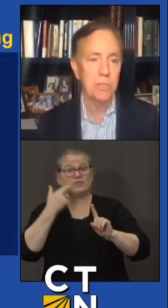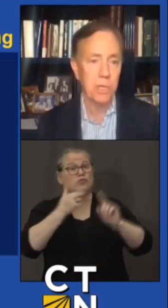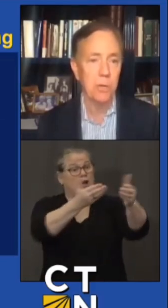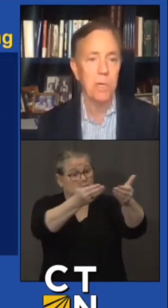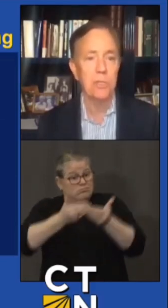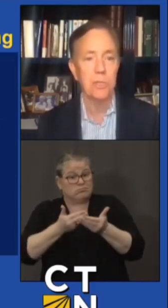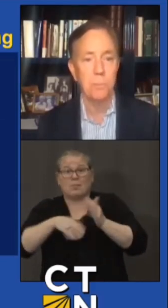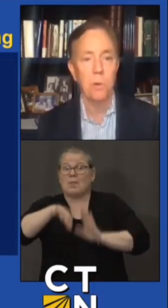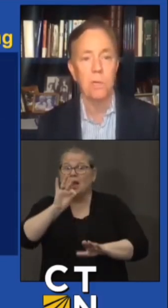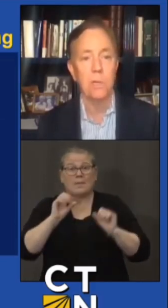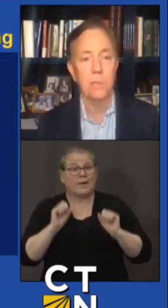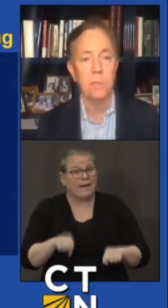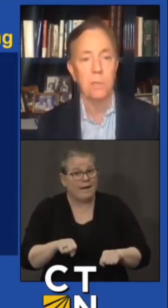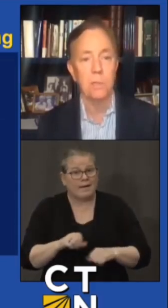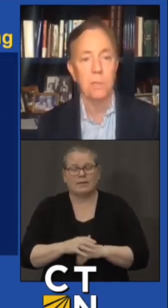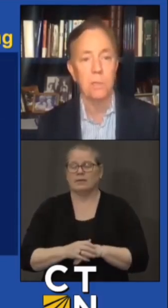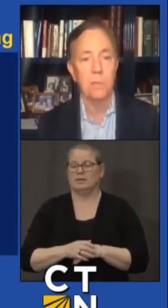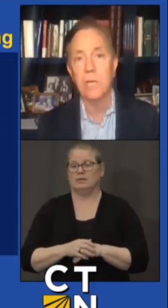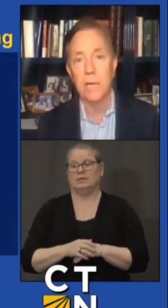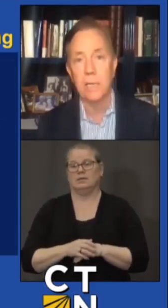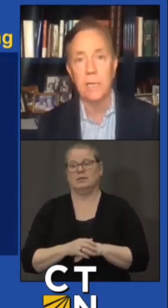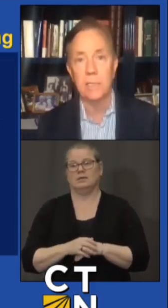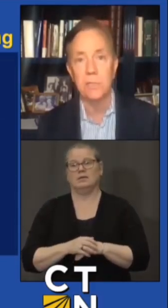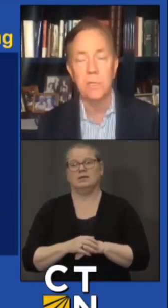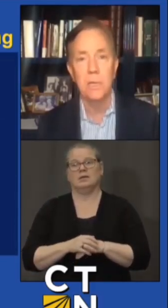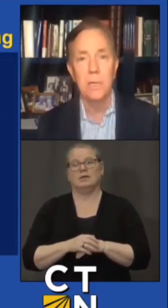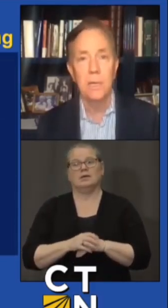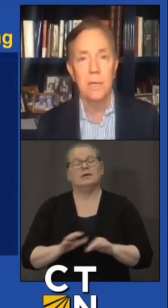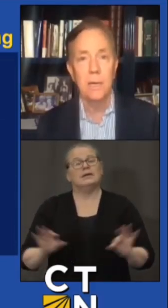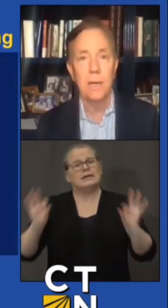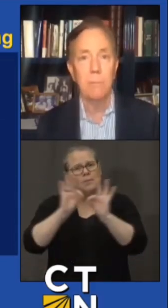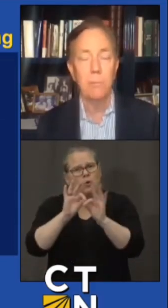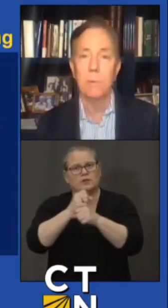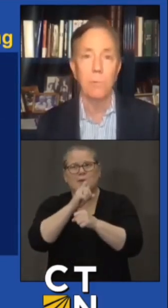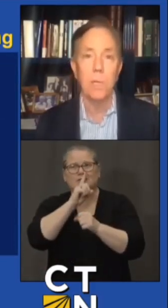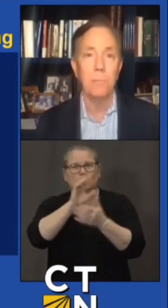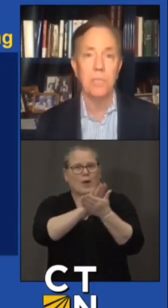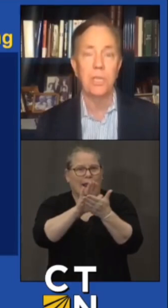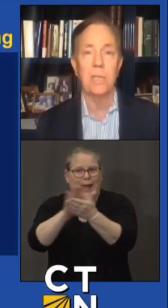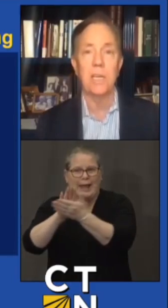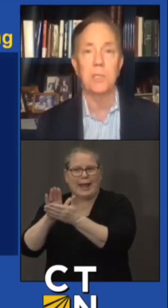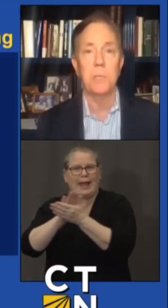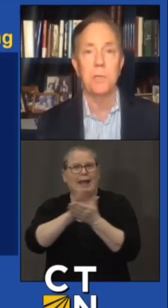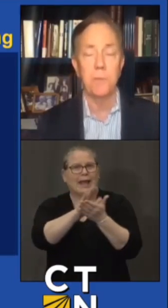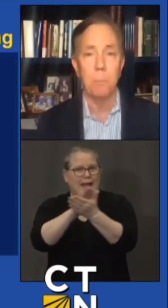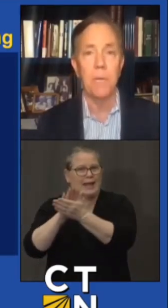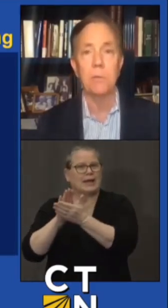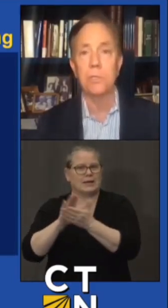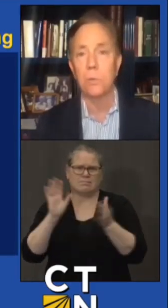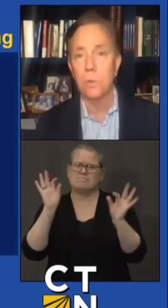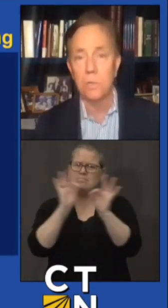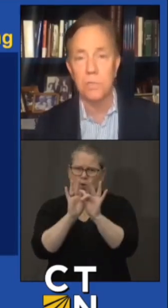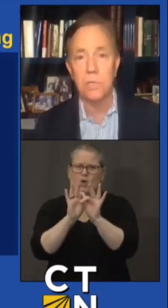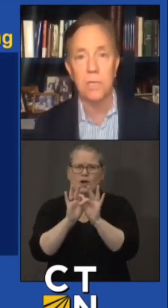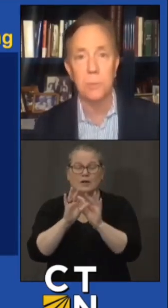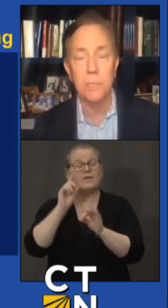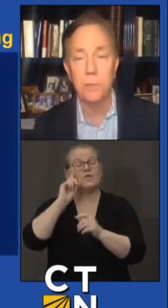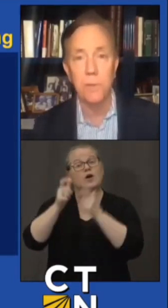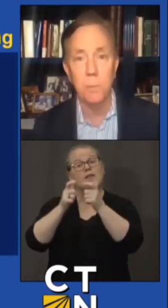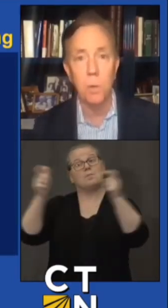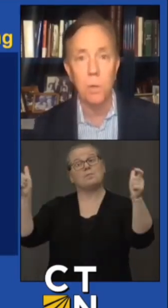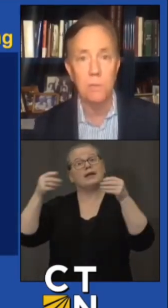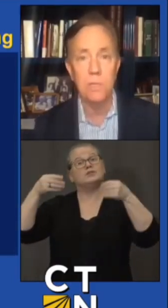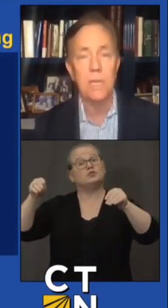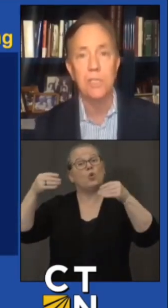Housekeeping and security support and enforce guidelines. I really appreciate that, especially for the bigger stores, especially